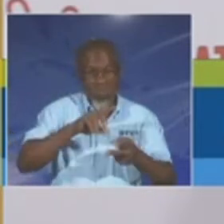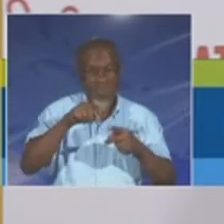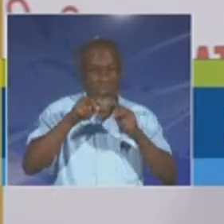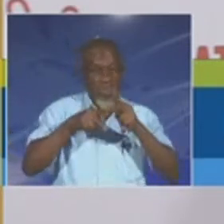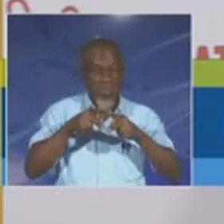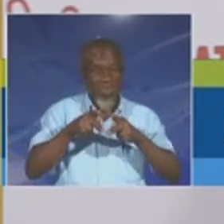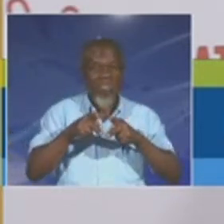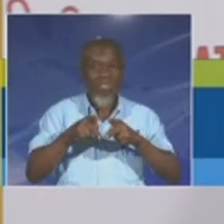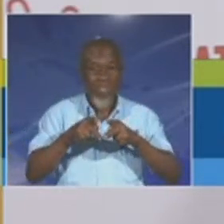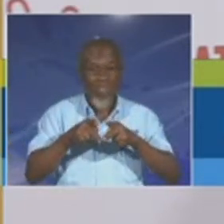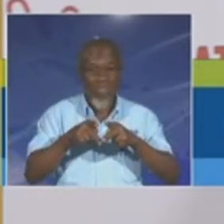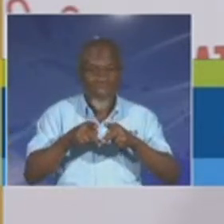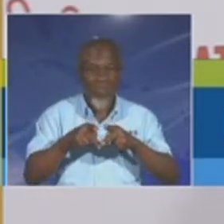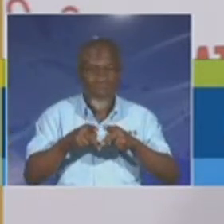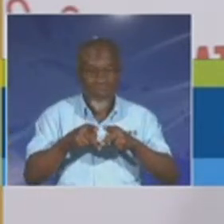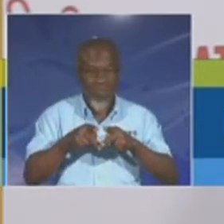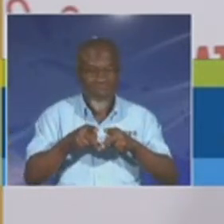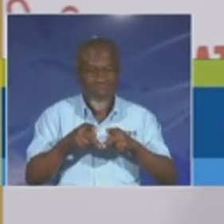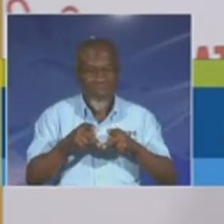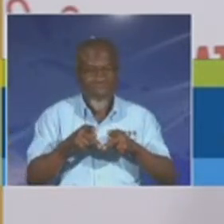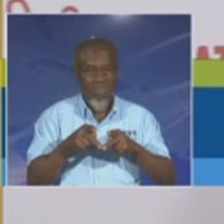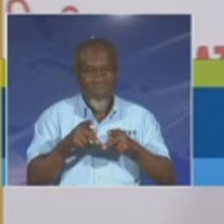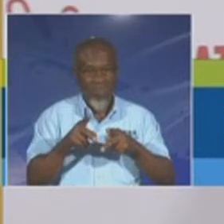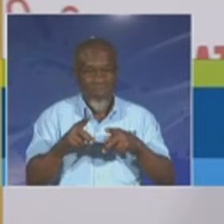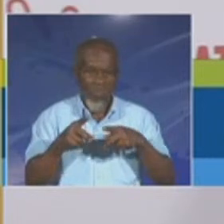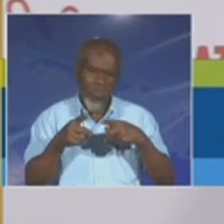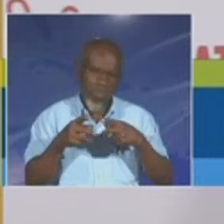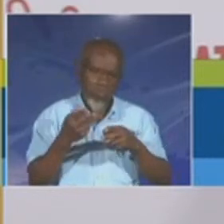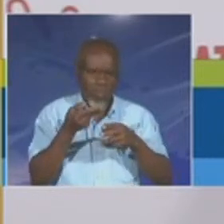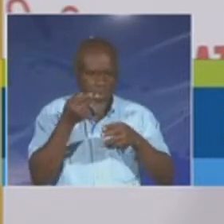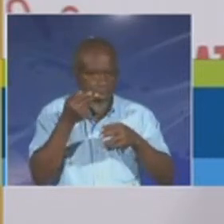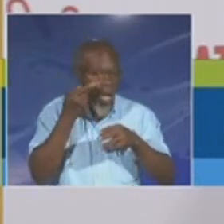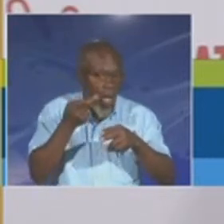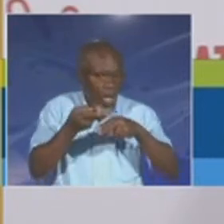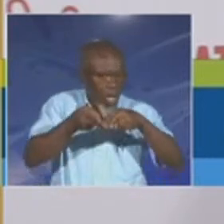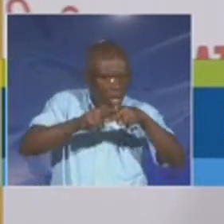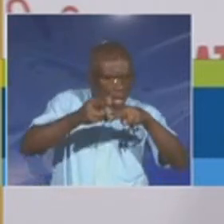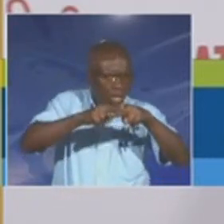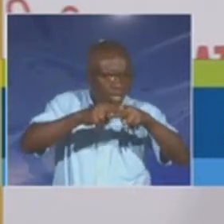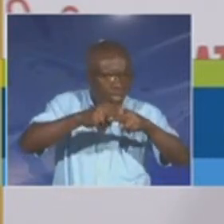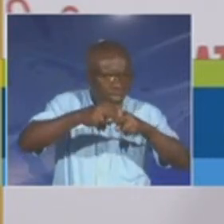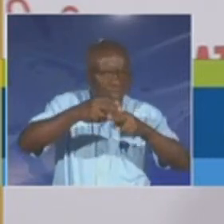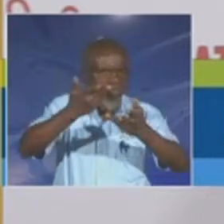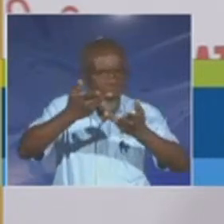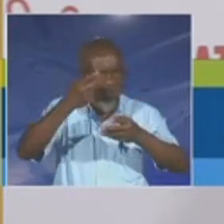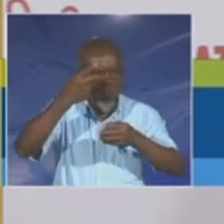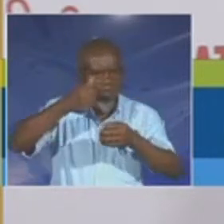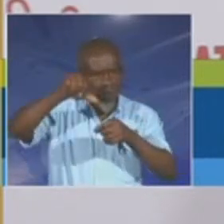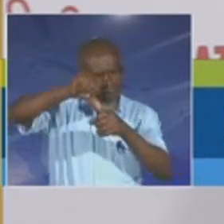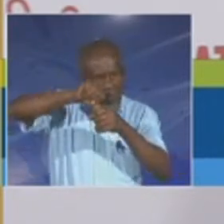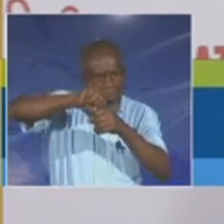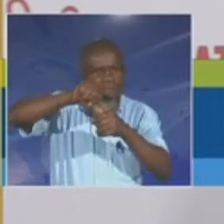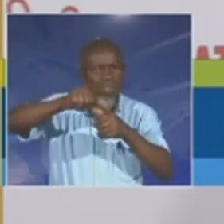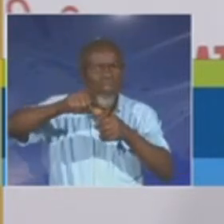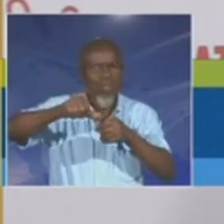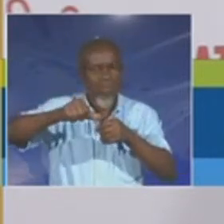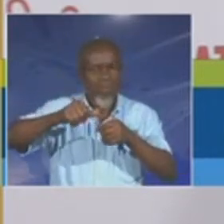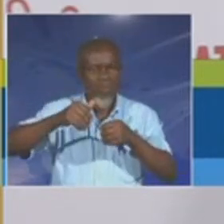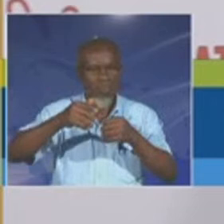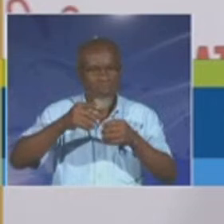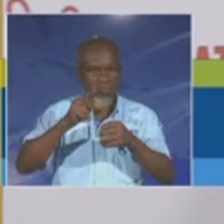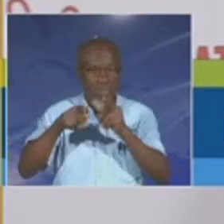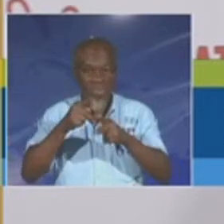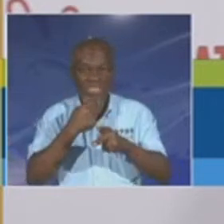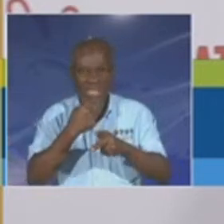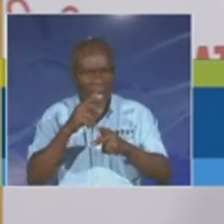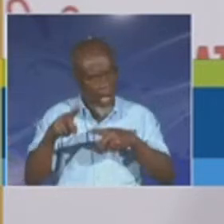the first thing people say is we will be going back to market and not buying, our vegetables, for example, in the grocery. So I'm not saying by any means